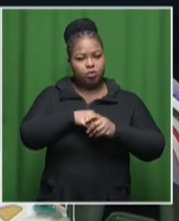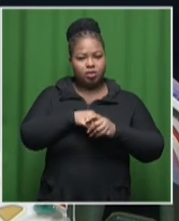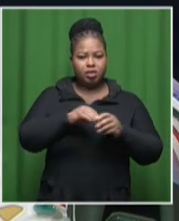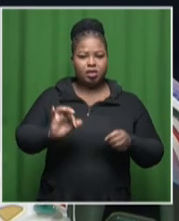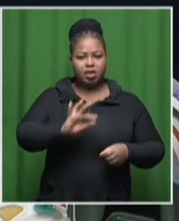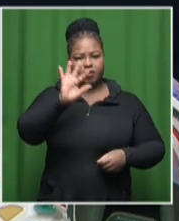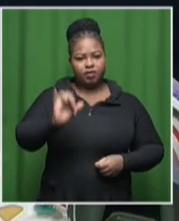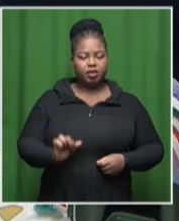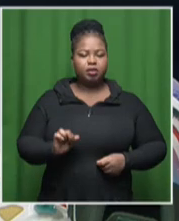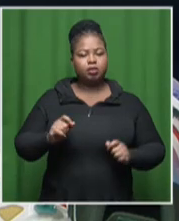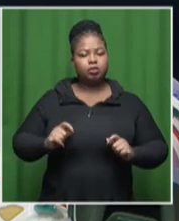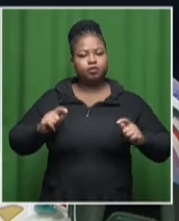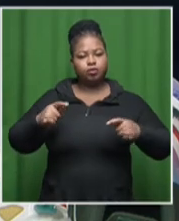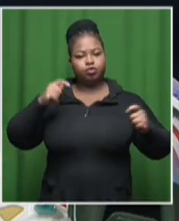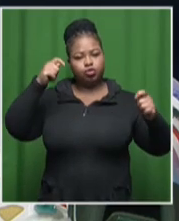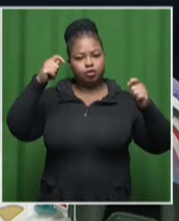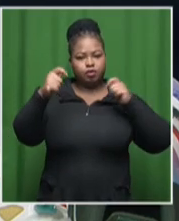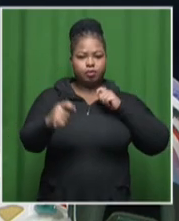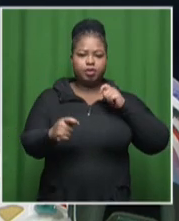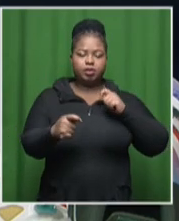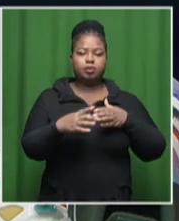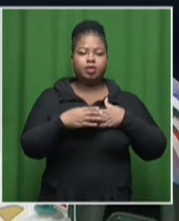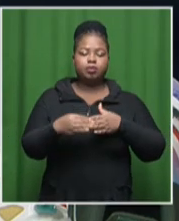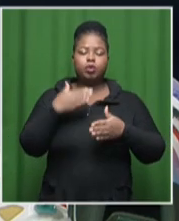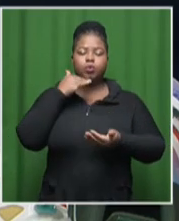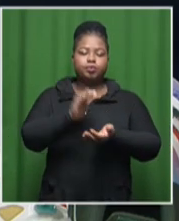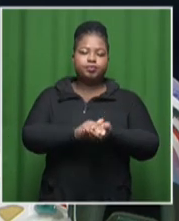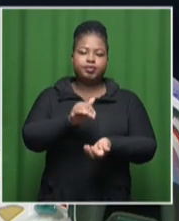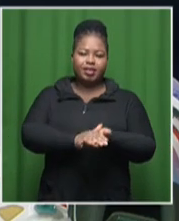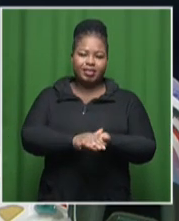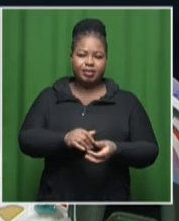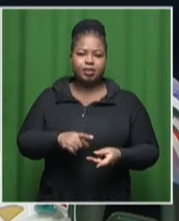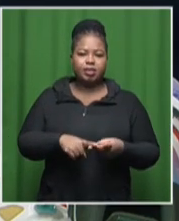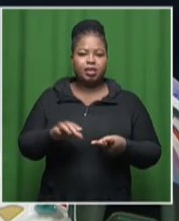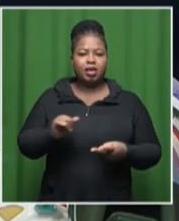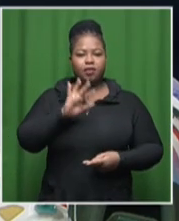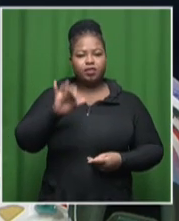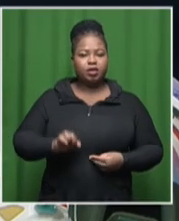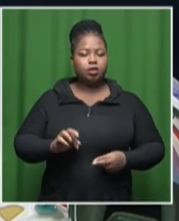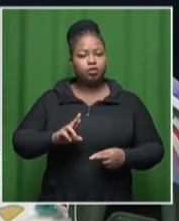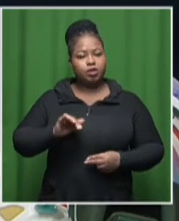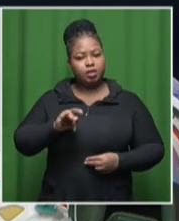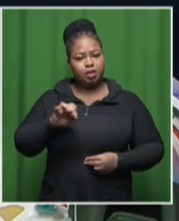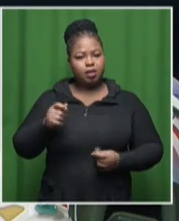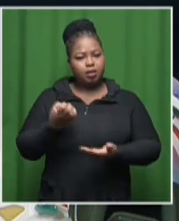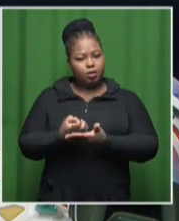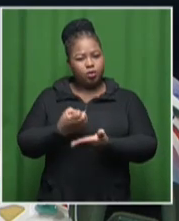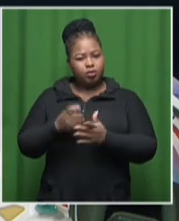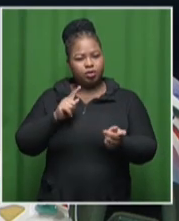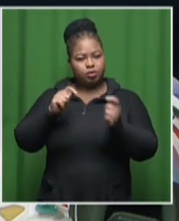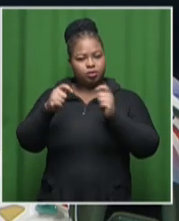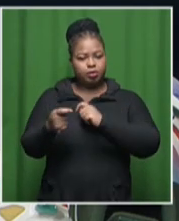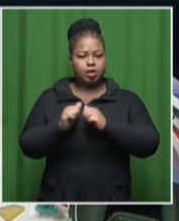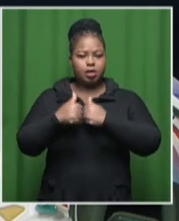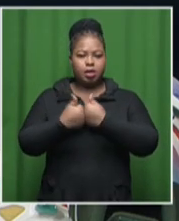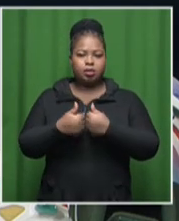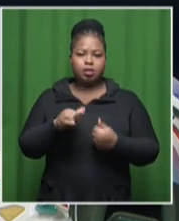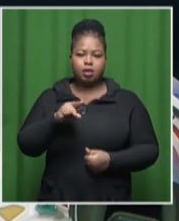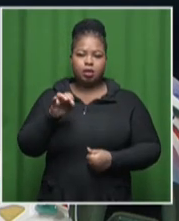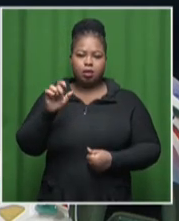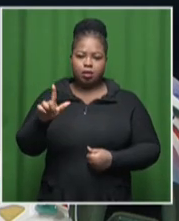African Congress for Transformation, led by Ace Magashule, and the African Radical Economic Transformation Alliance, led by Carl